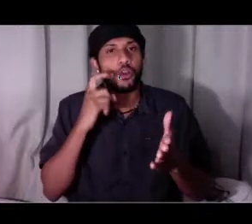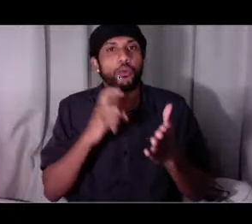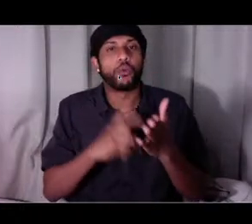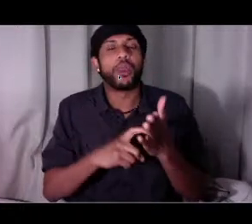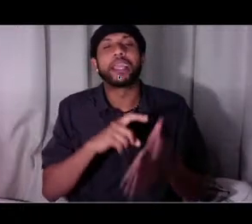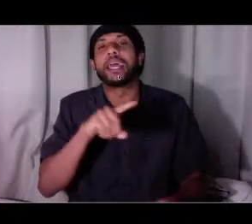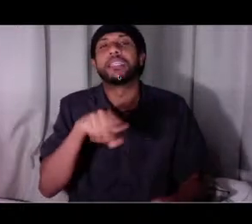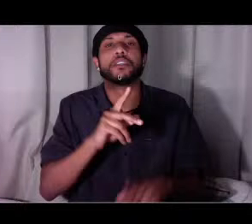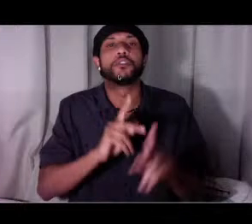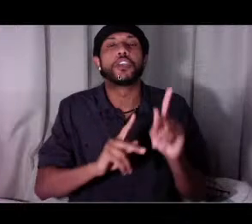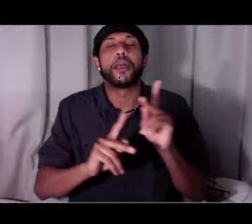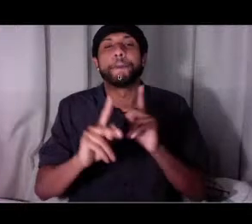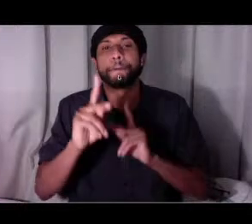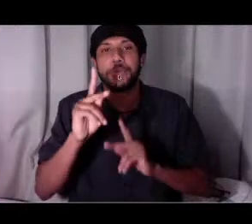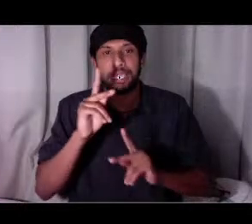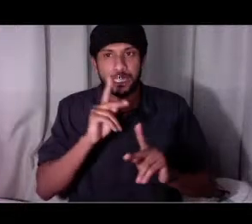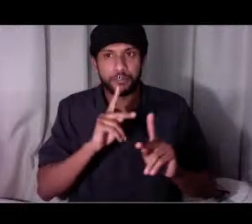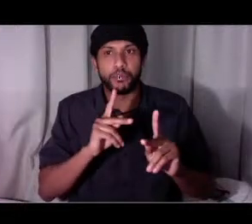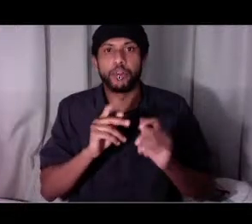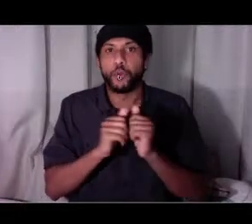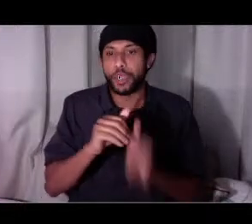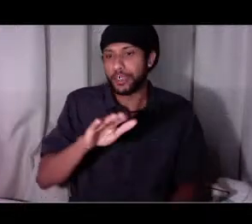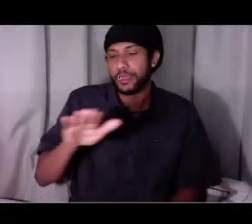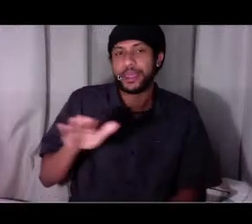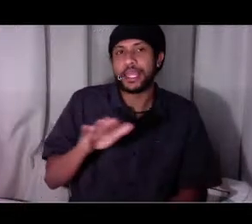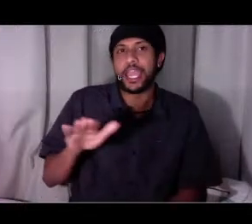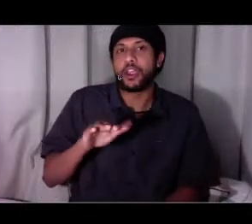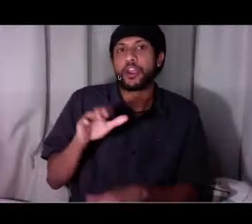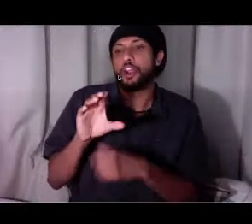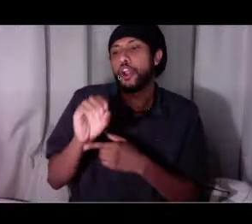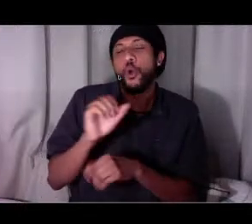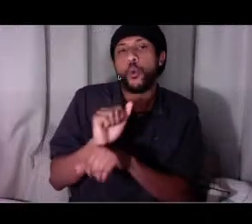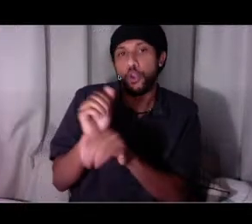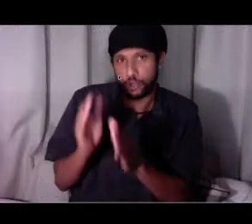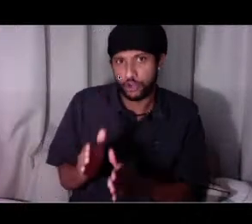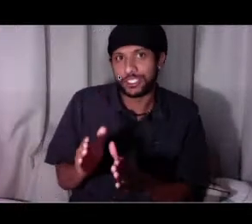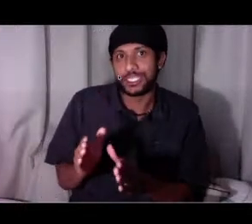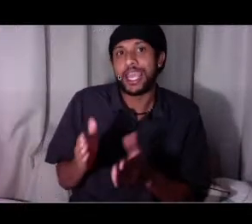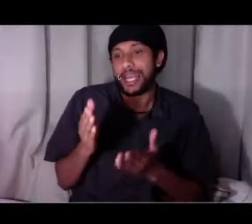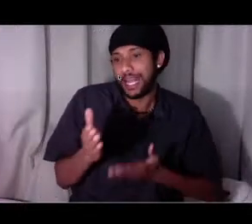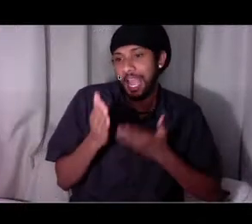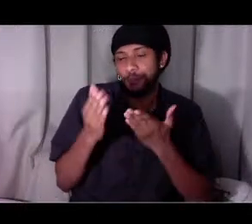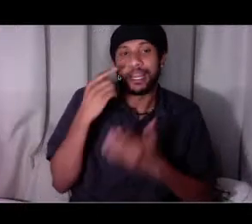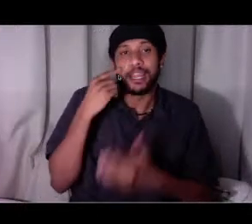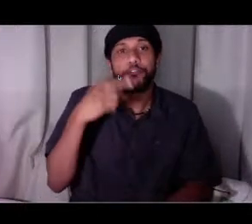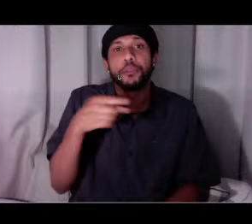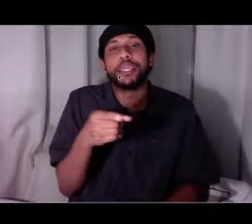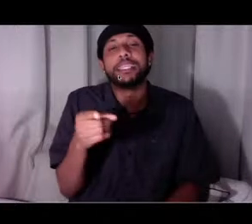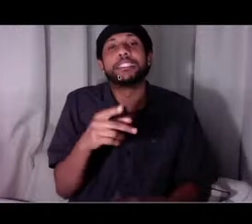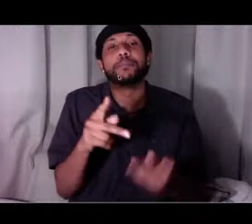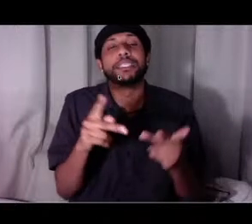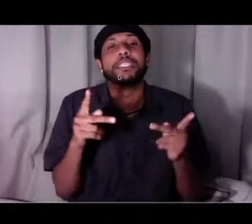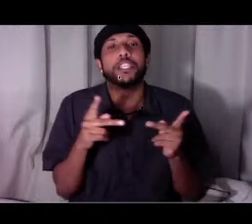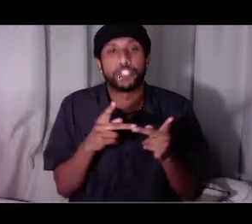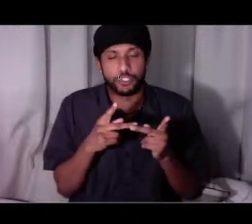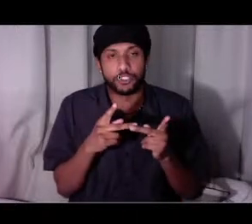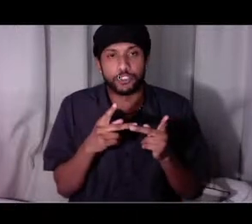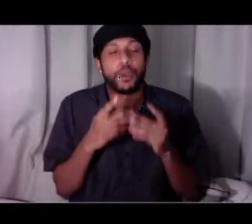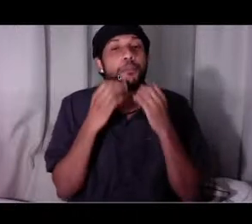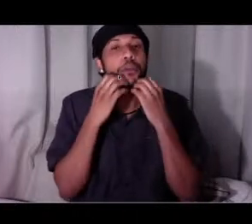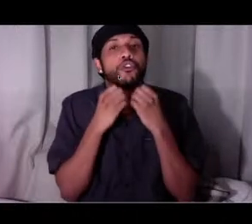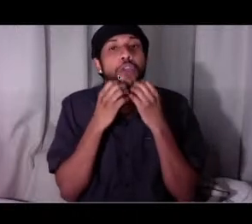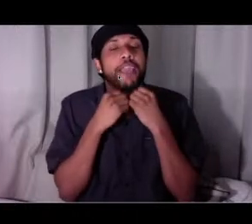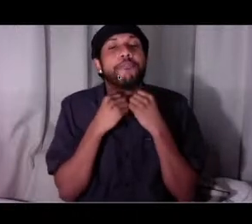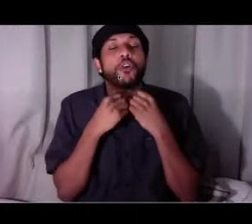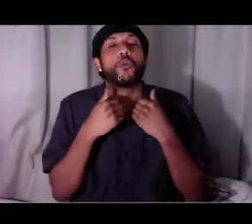people who are recognized by their peers and nomin ated for these positions so I I'm very grateful that we